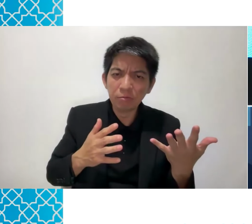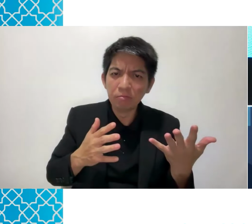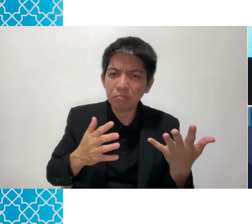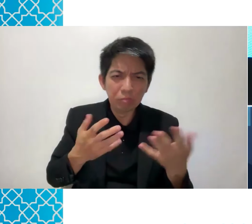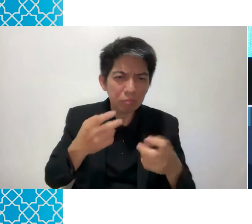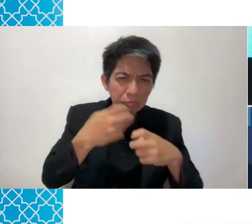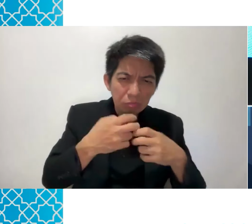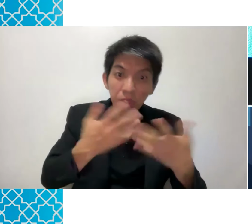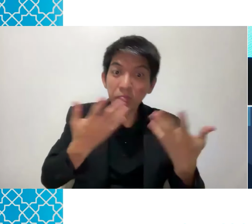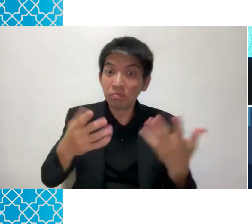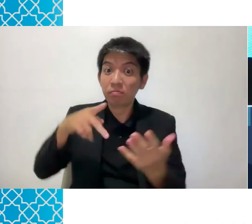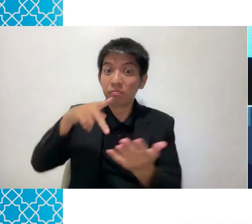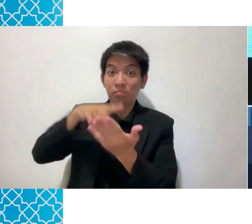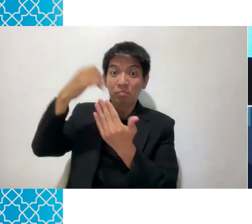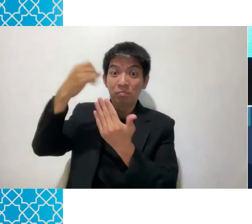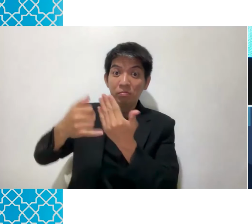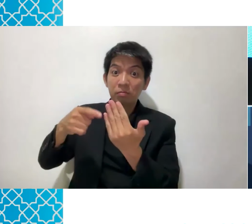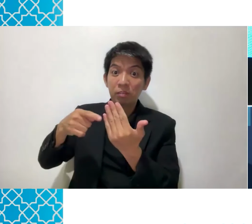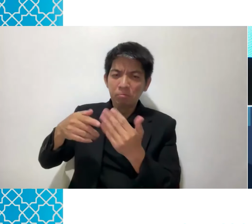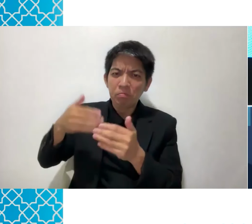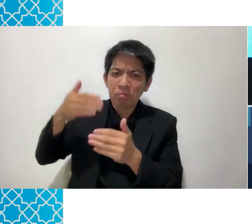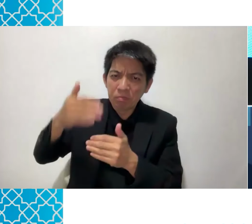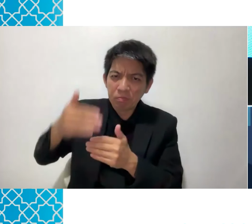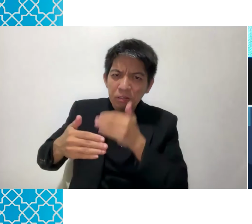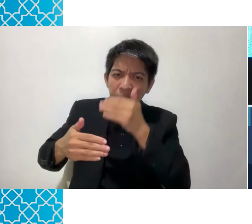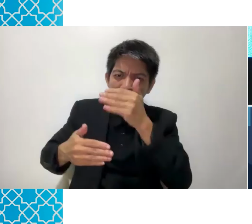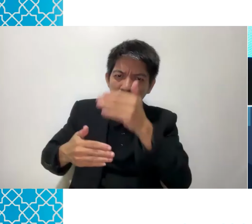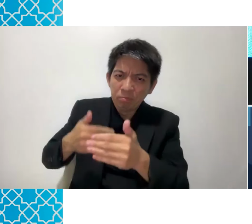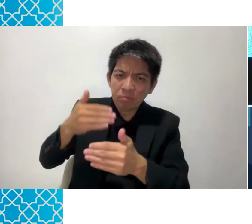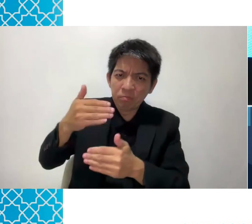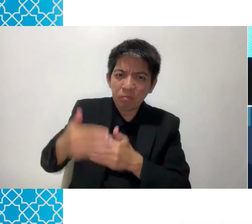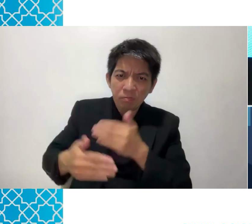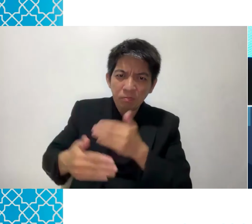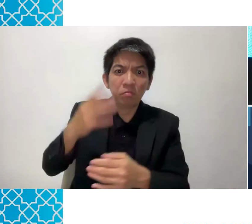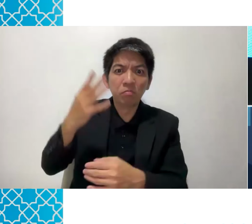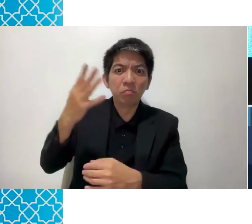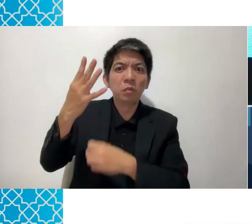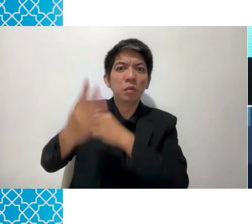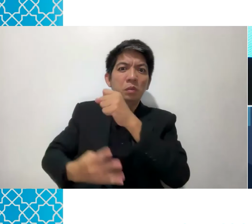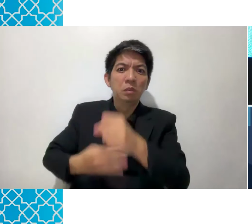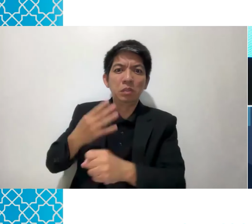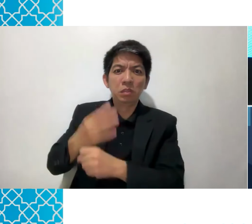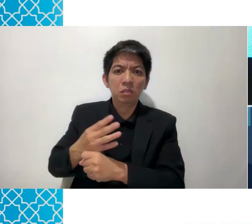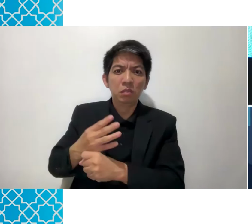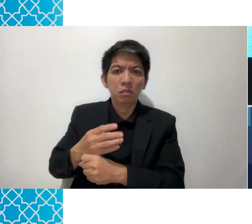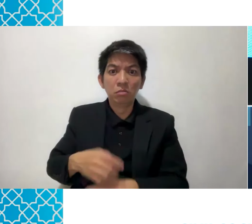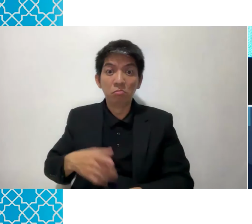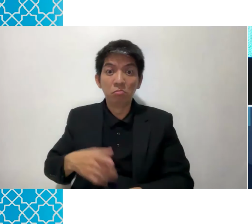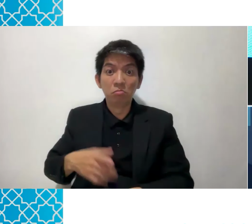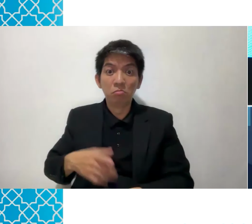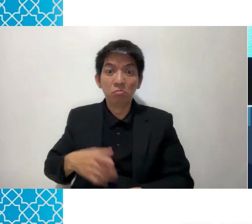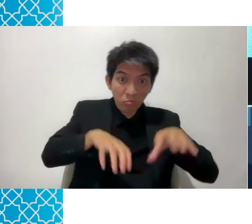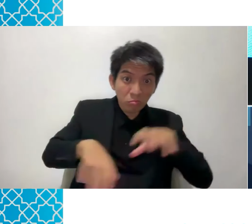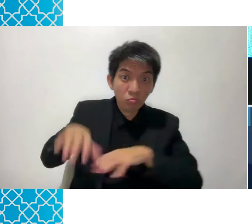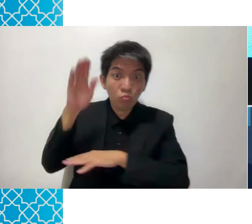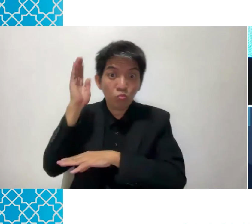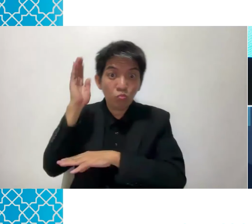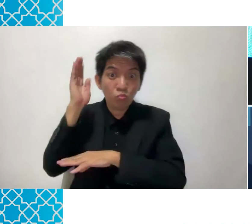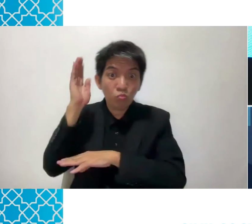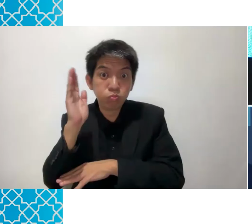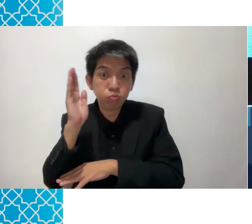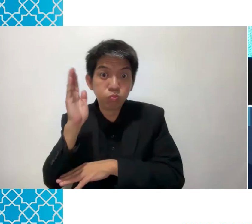we had multiple workshops in a year. Like every week, we were engaging with the community and bringing them on the streets and telling them about